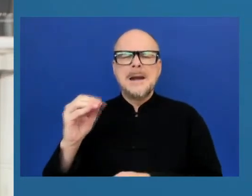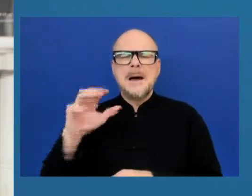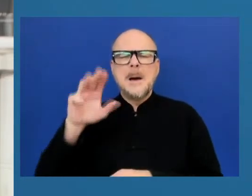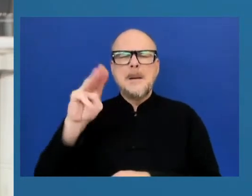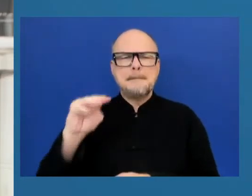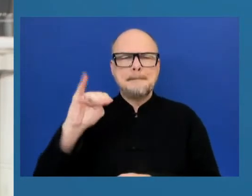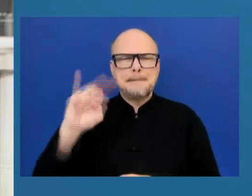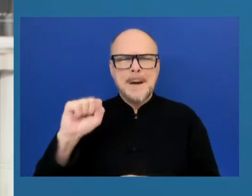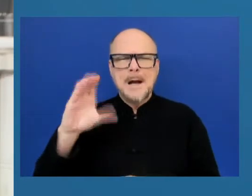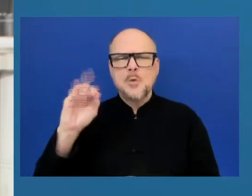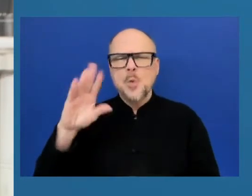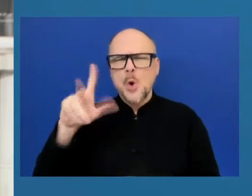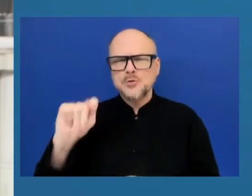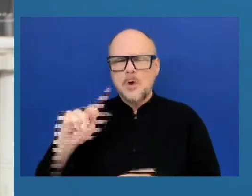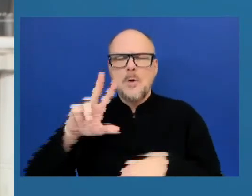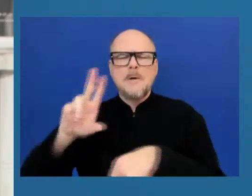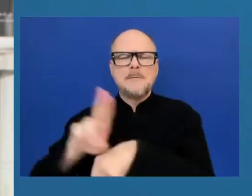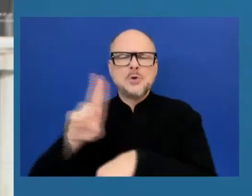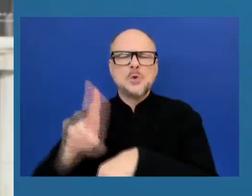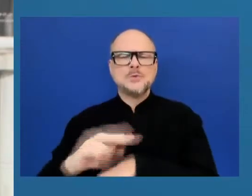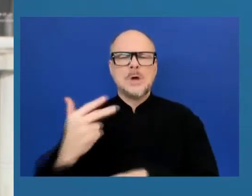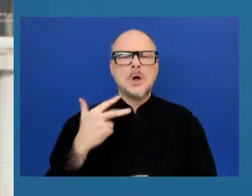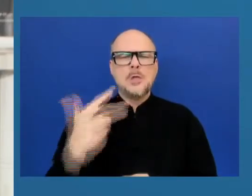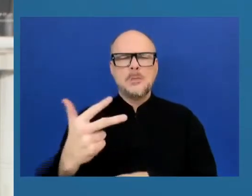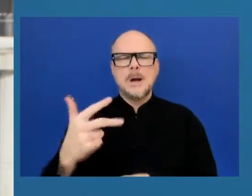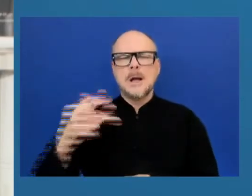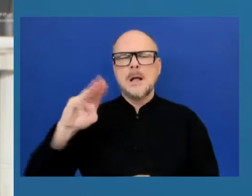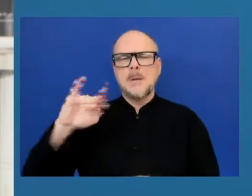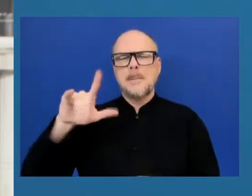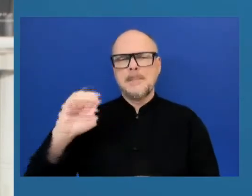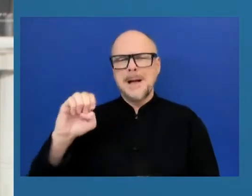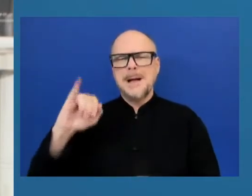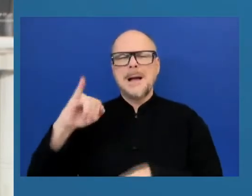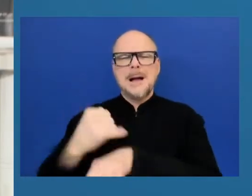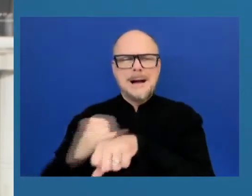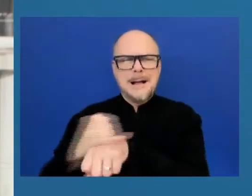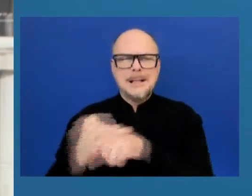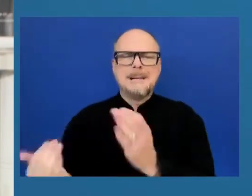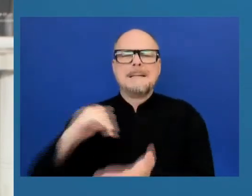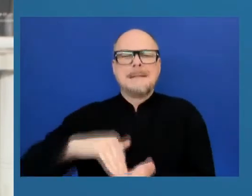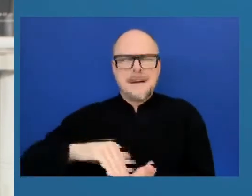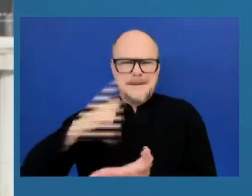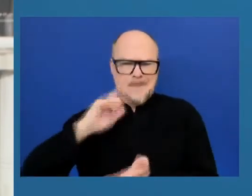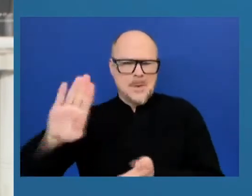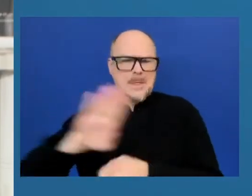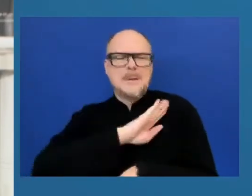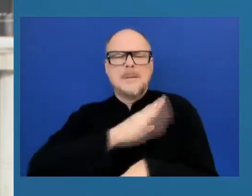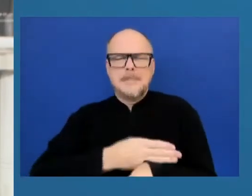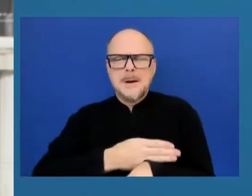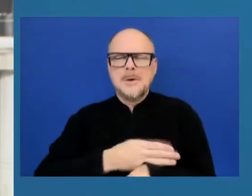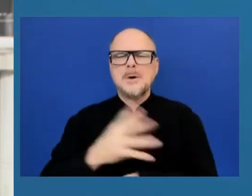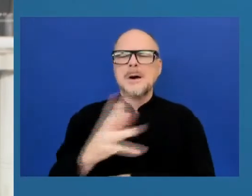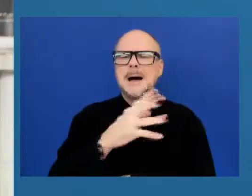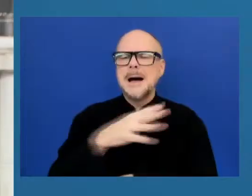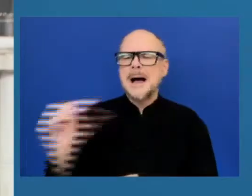cloud computing and AI services? Why are companies like Google and Amazon supporting nuclear capacity around the world?